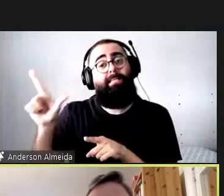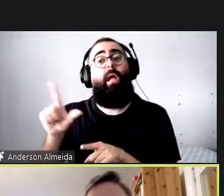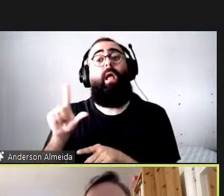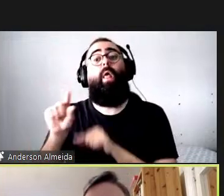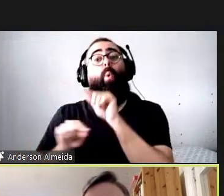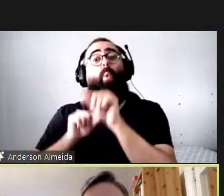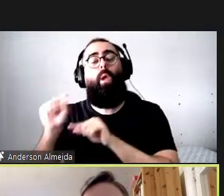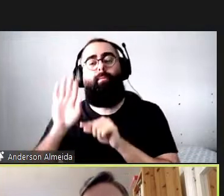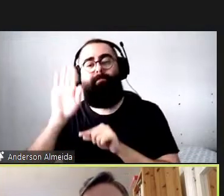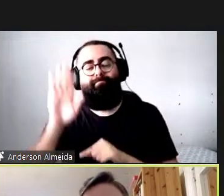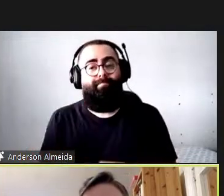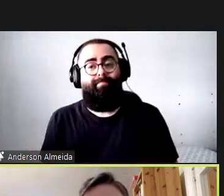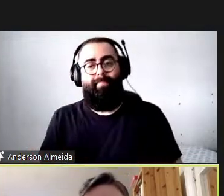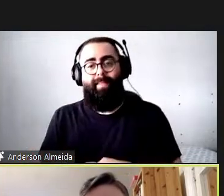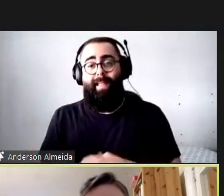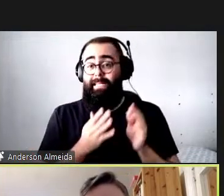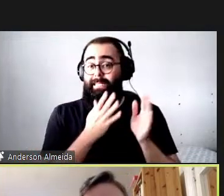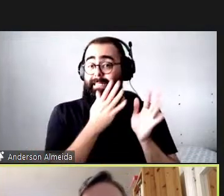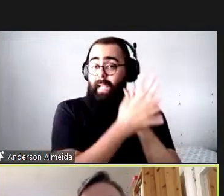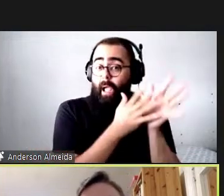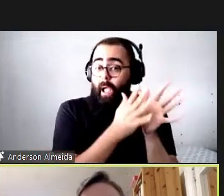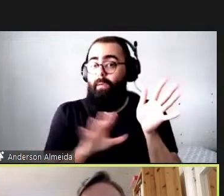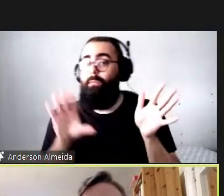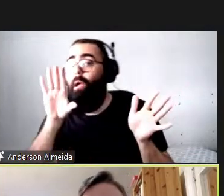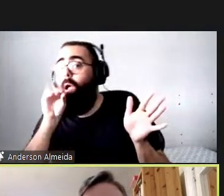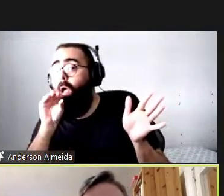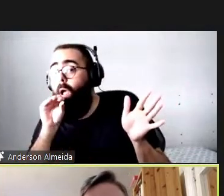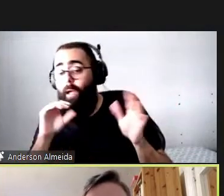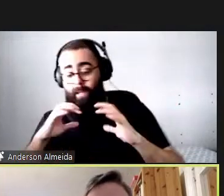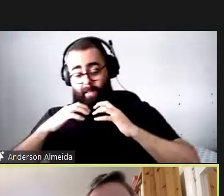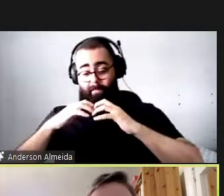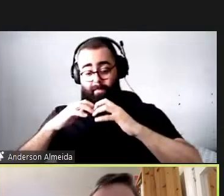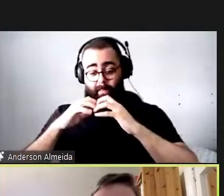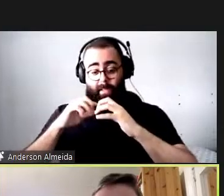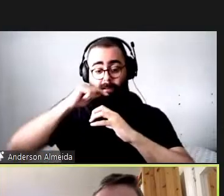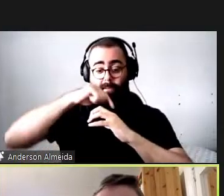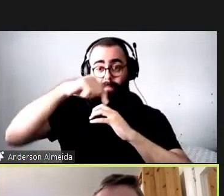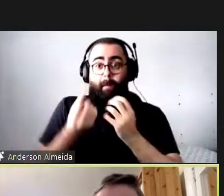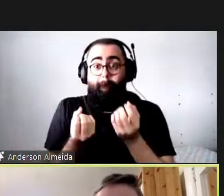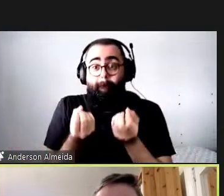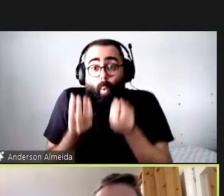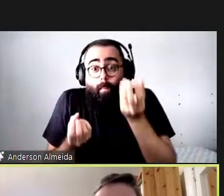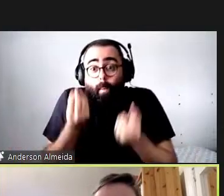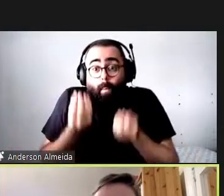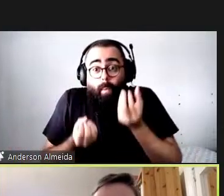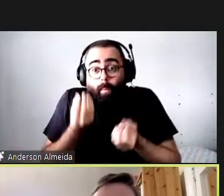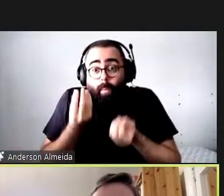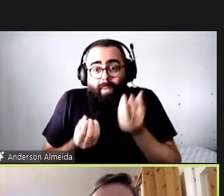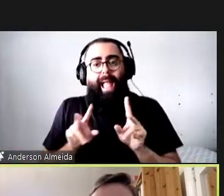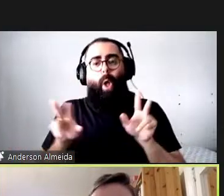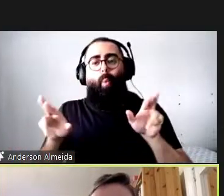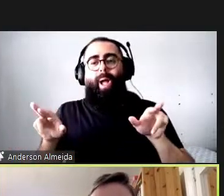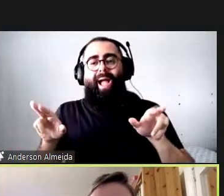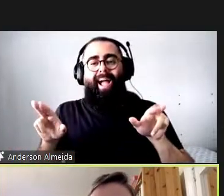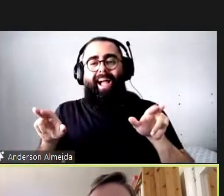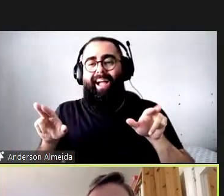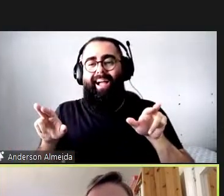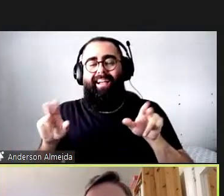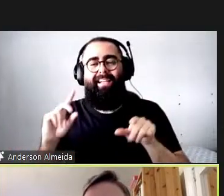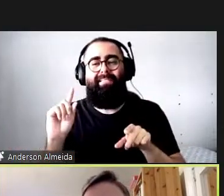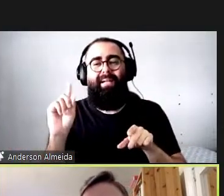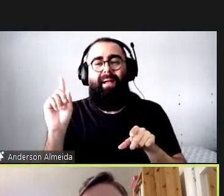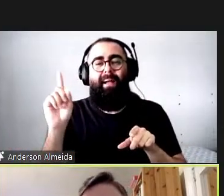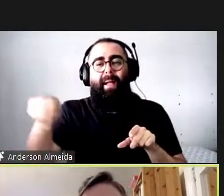the same parts of the brain as spoken languages. This despite the fact that they use two